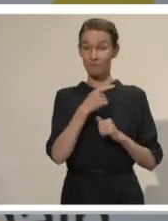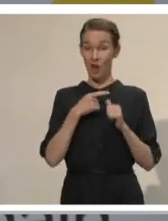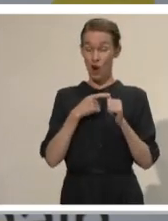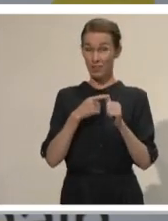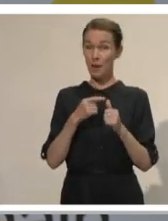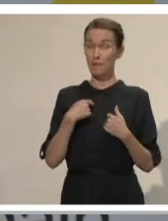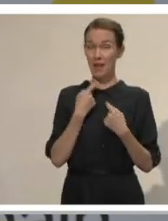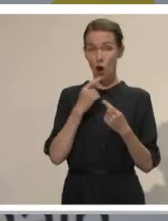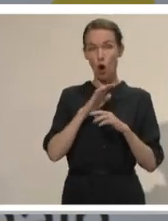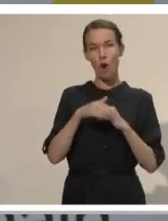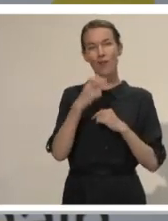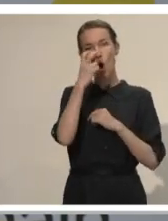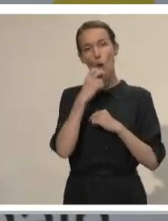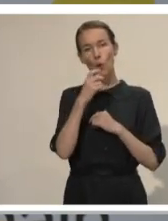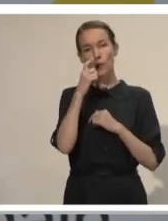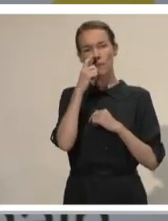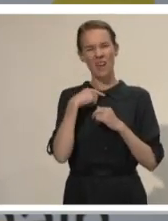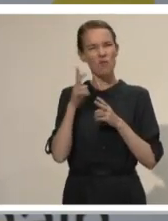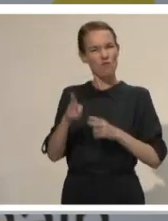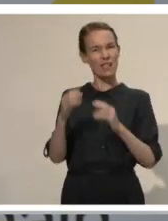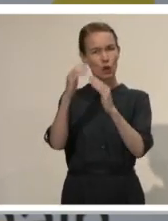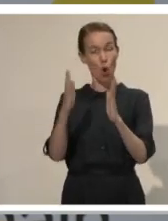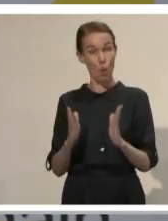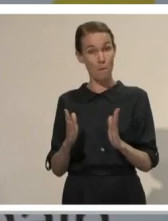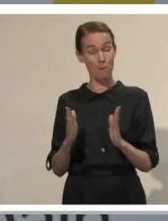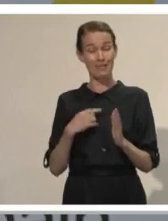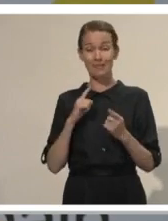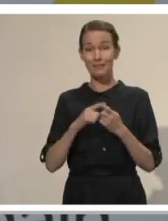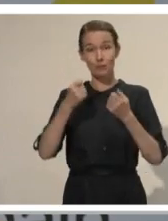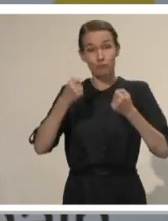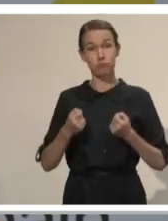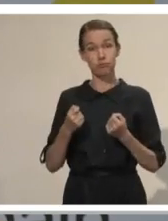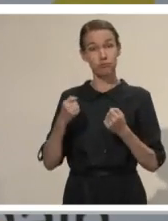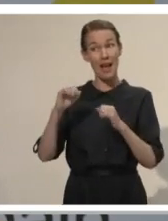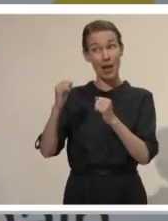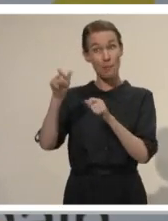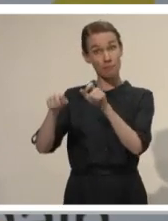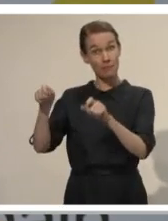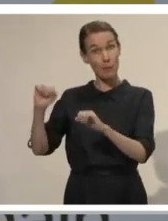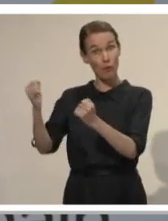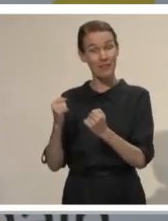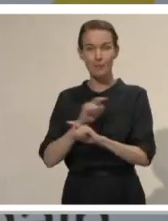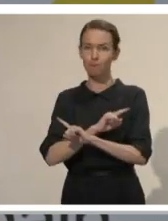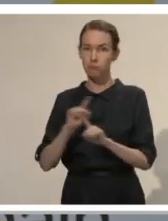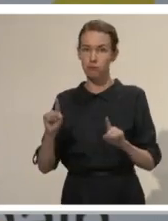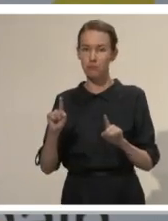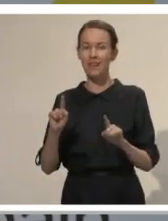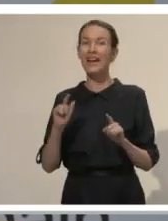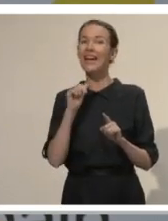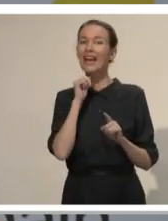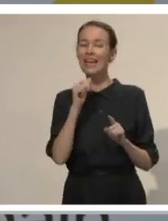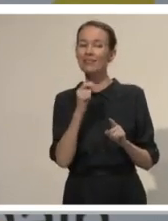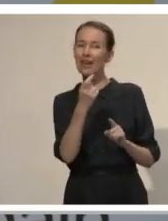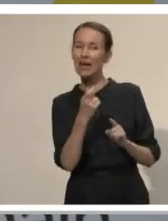except in the circumstances of whether it's a palliative situation, and then compassionate visiting will be organised through